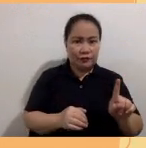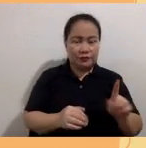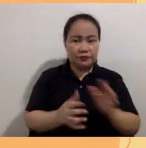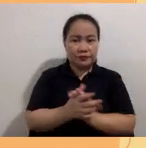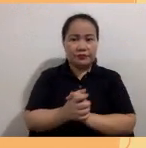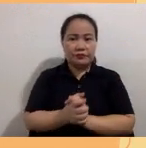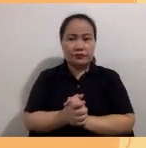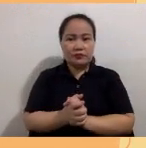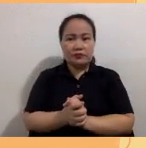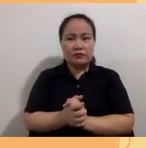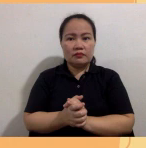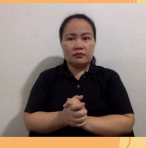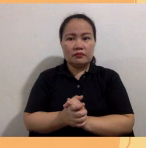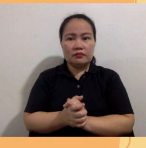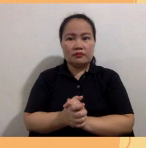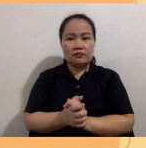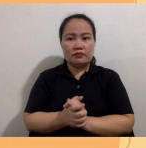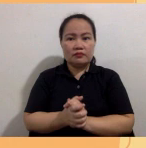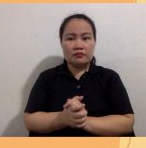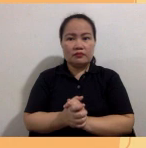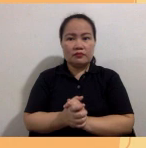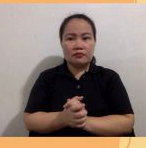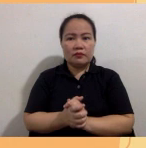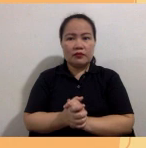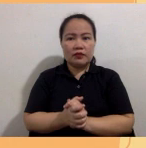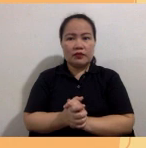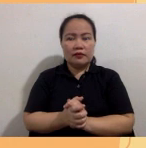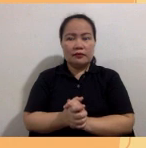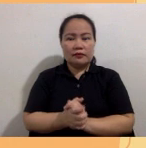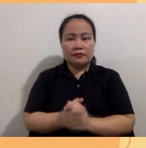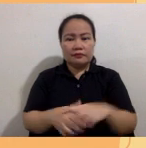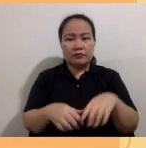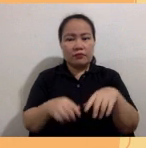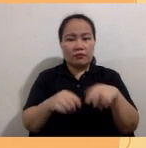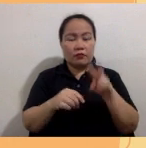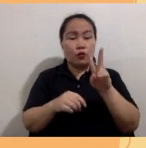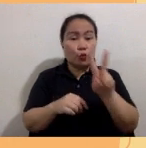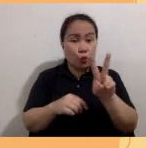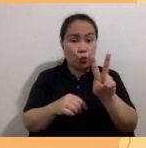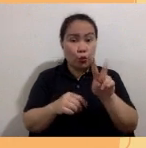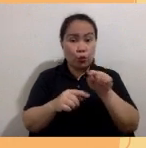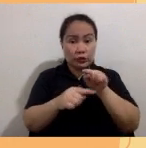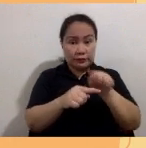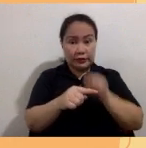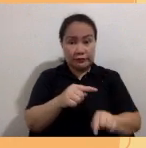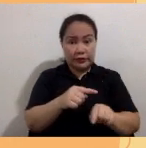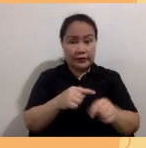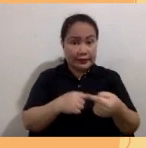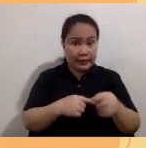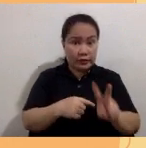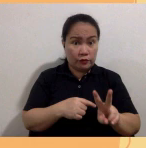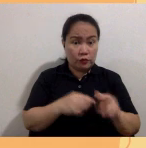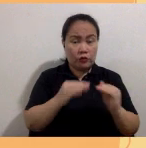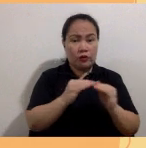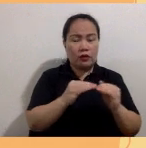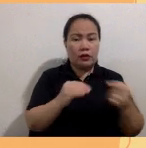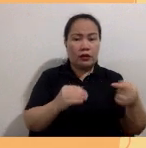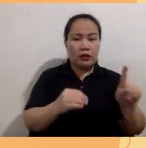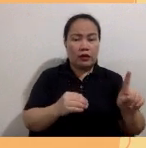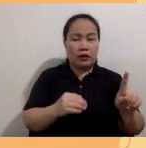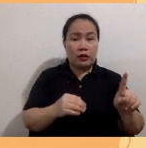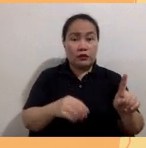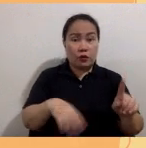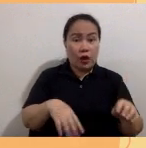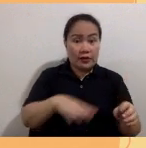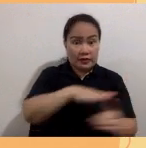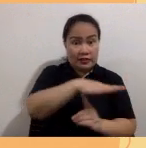1. Let us simplify. 2 divided by negative 2, that is negative 1. So, hindi rin